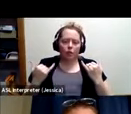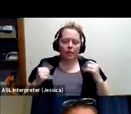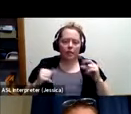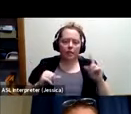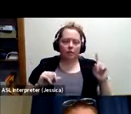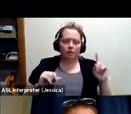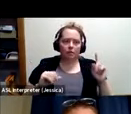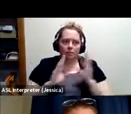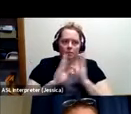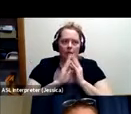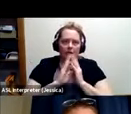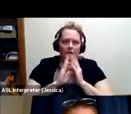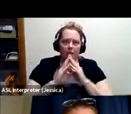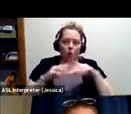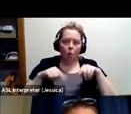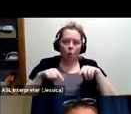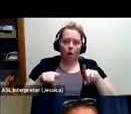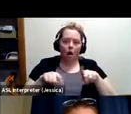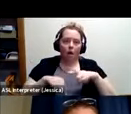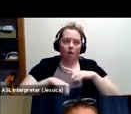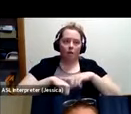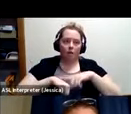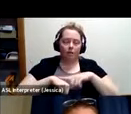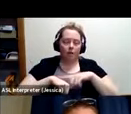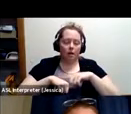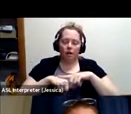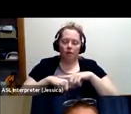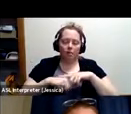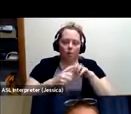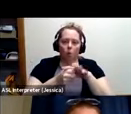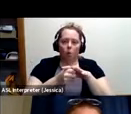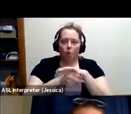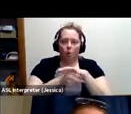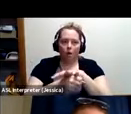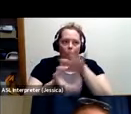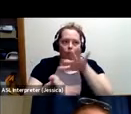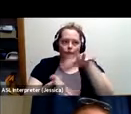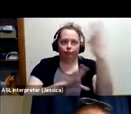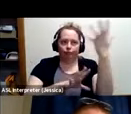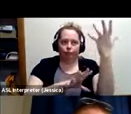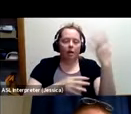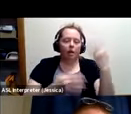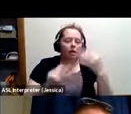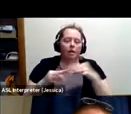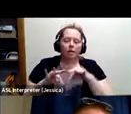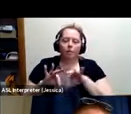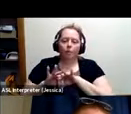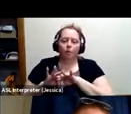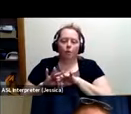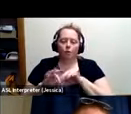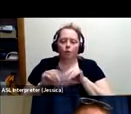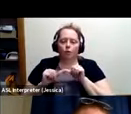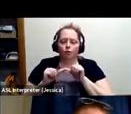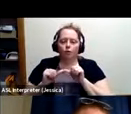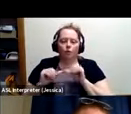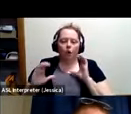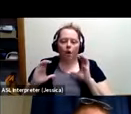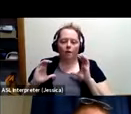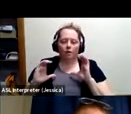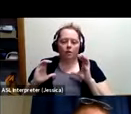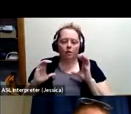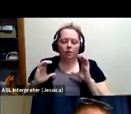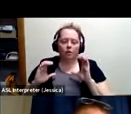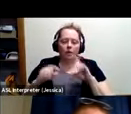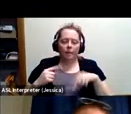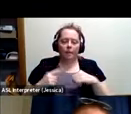you know, complete disruption from our normal routine, that it's important to have these conversations about the diversity within our